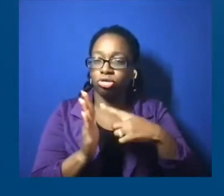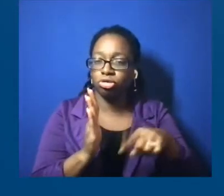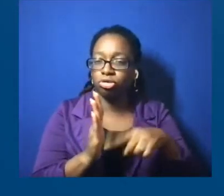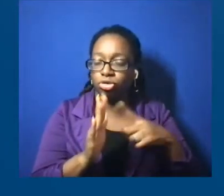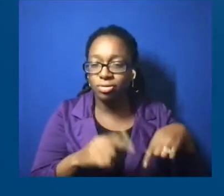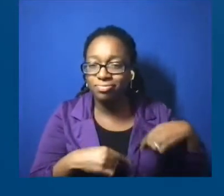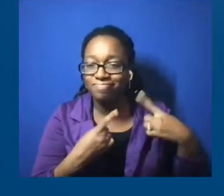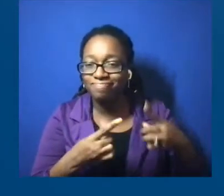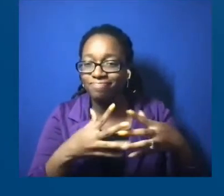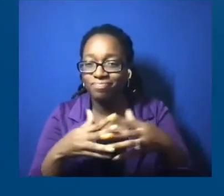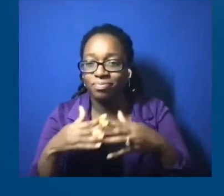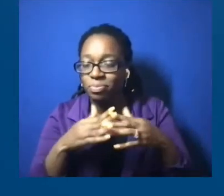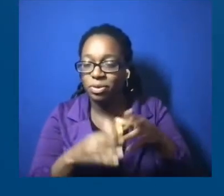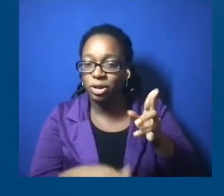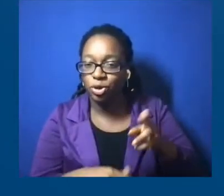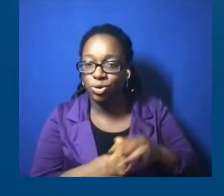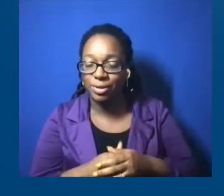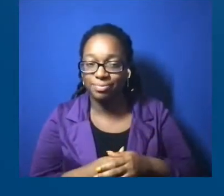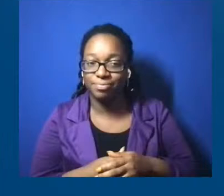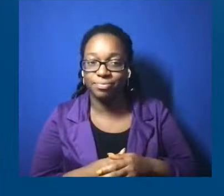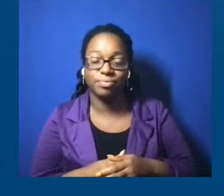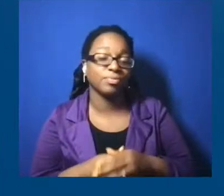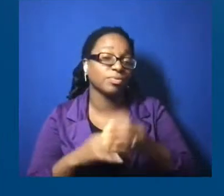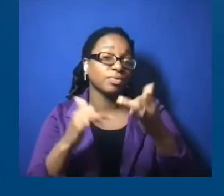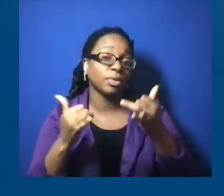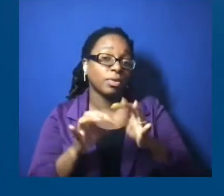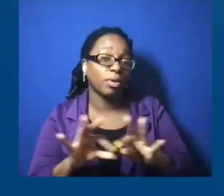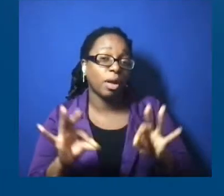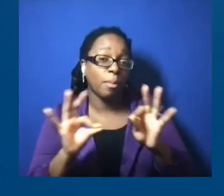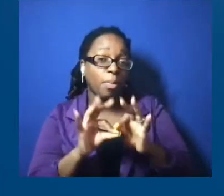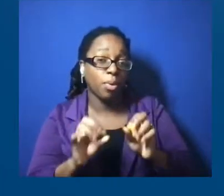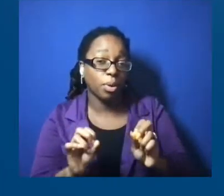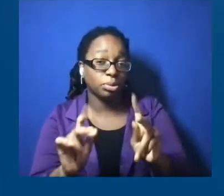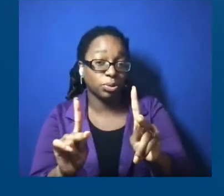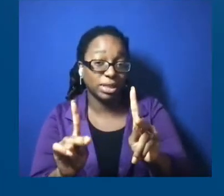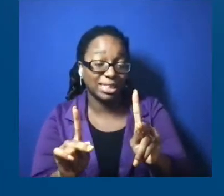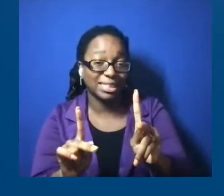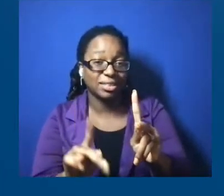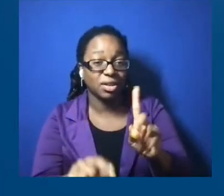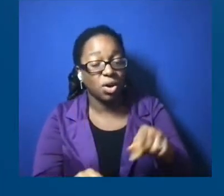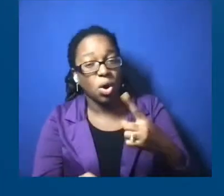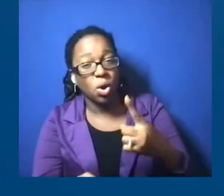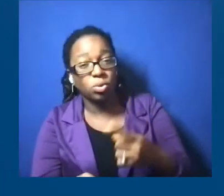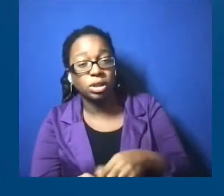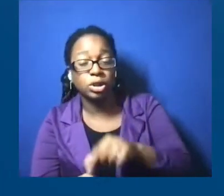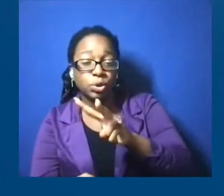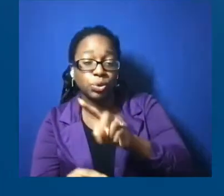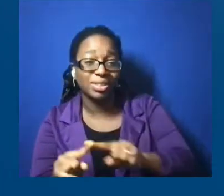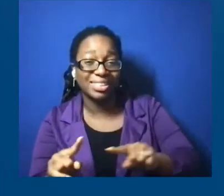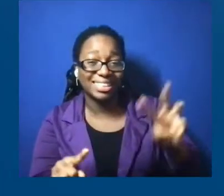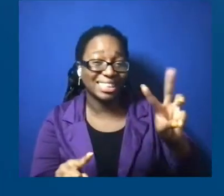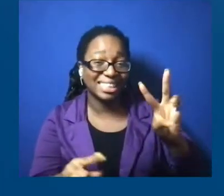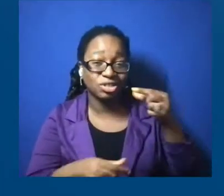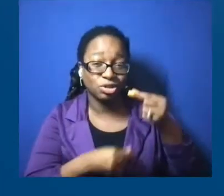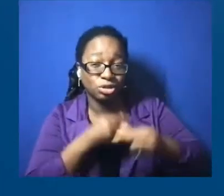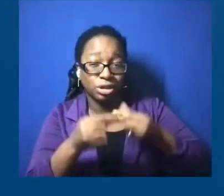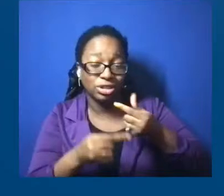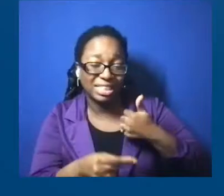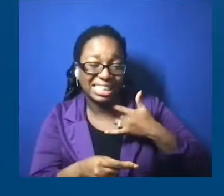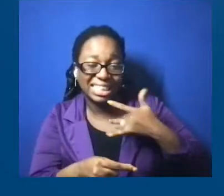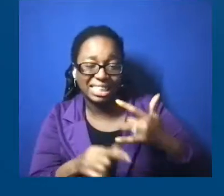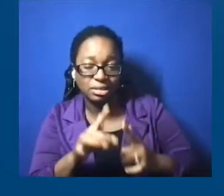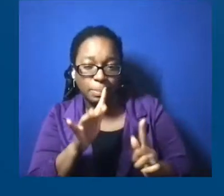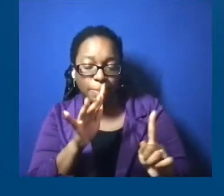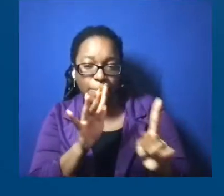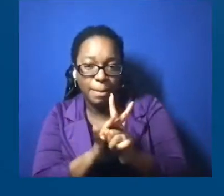And now we face an inflection point. One of those moments that comes along everywhere from 2 to 6 generations, where there's so